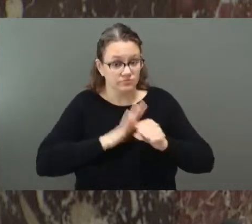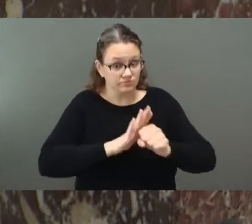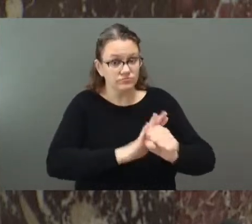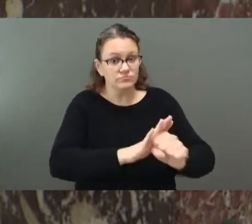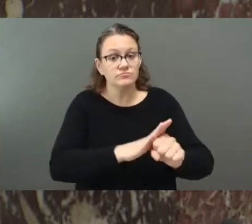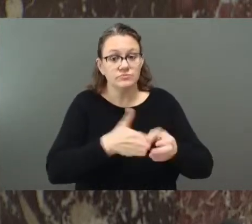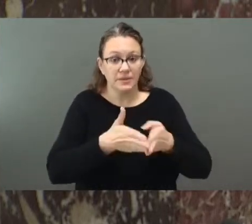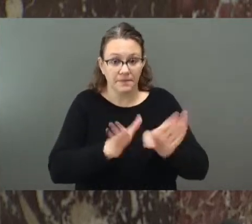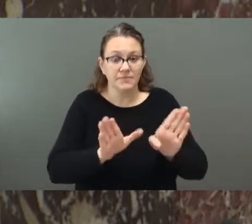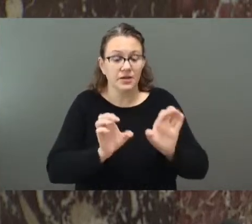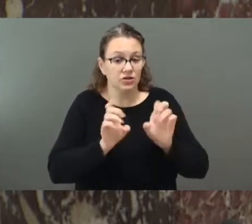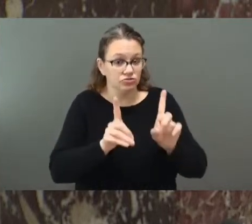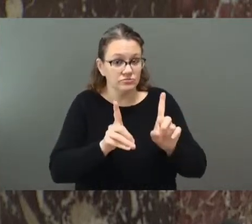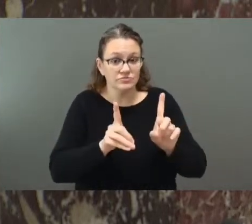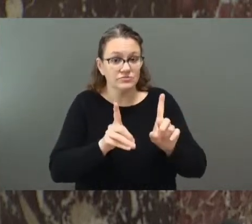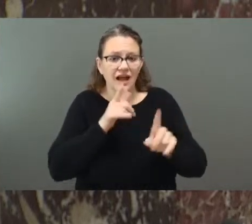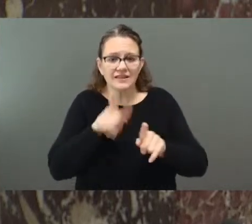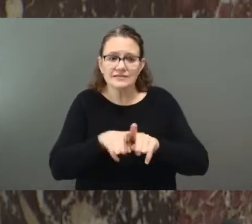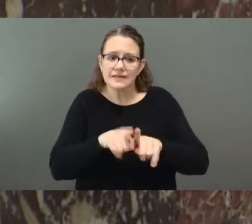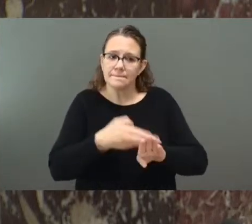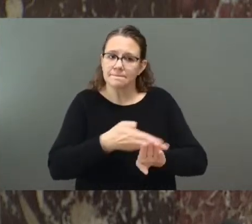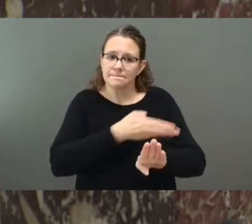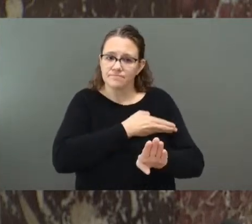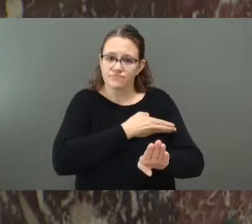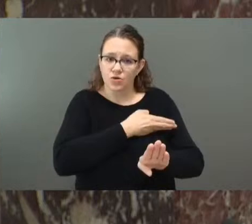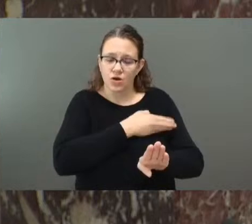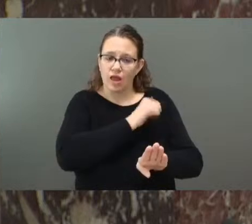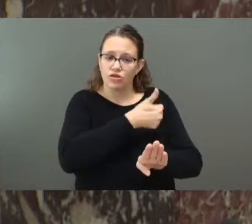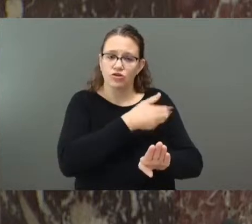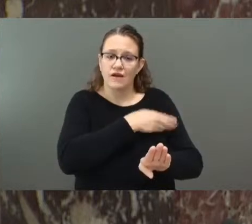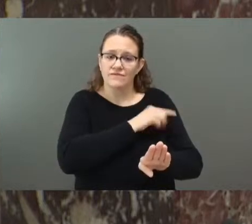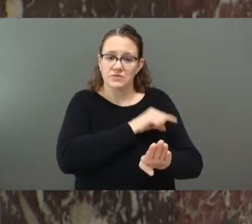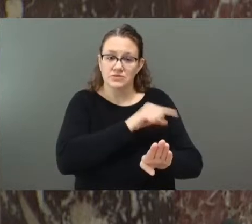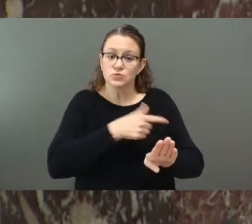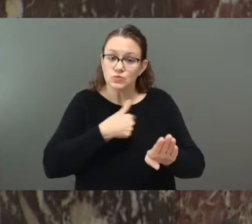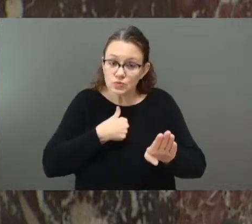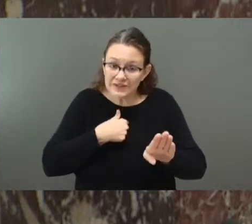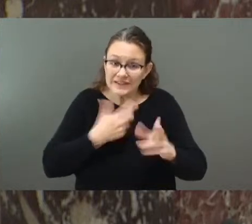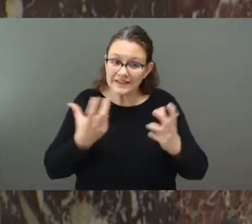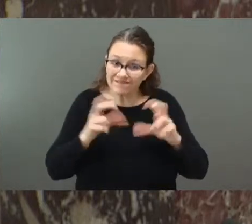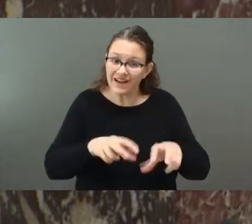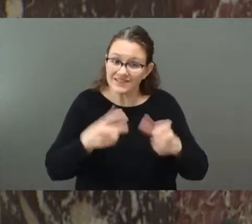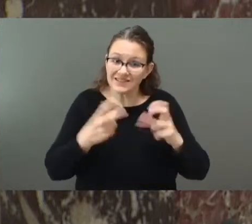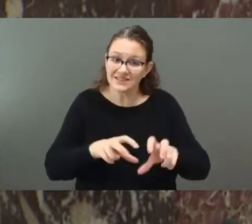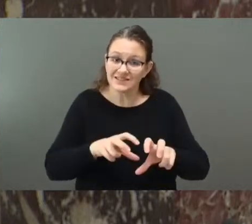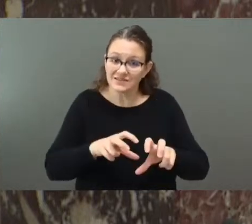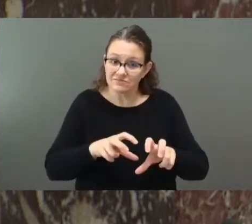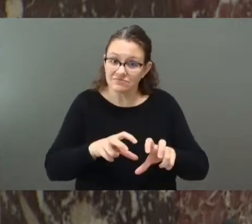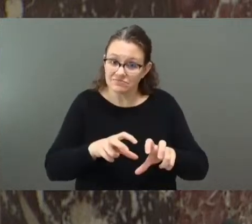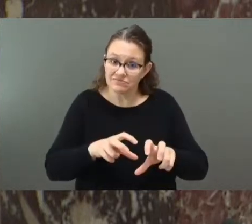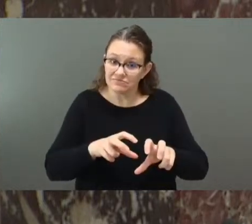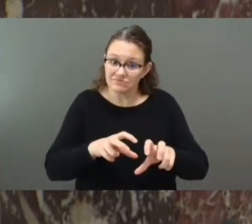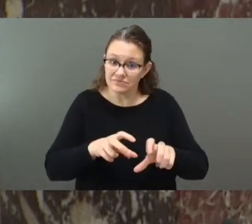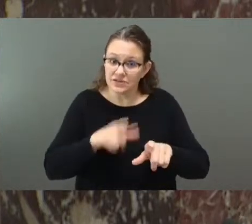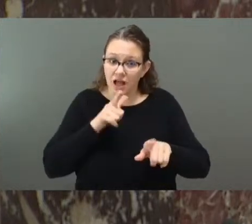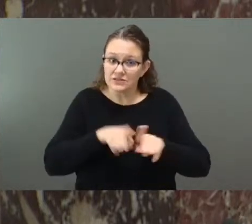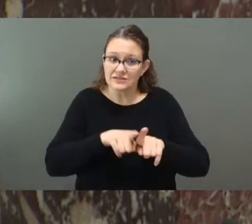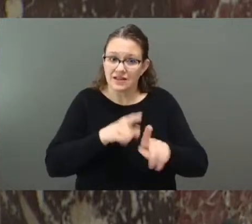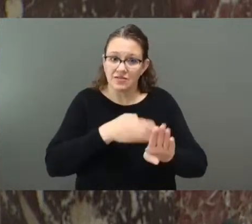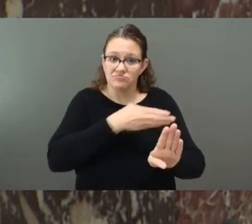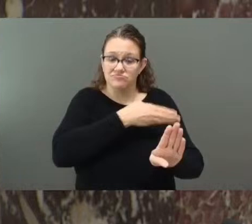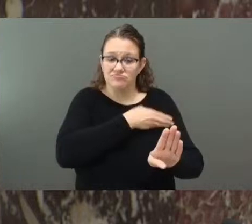government, we have made the investments like no other. Since 2017, we have